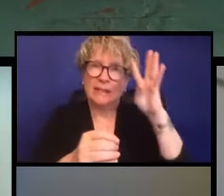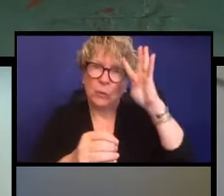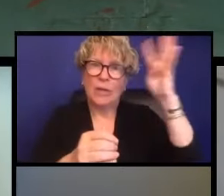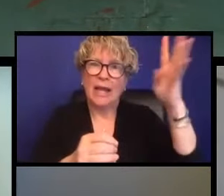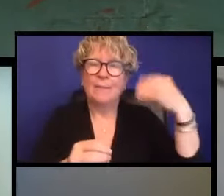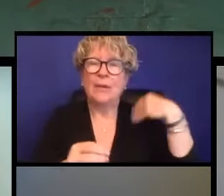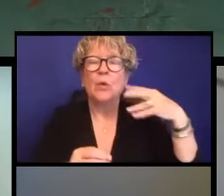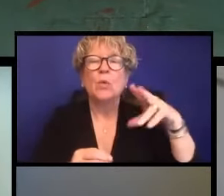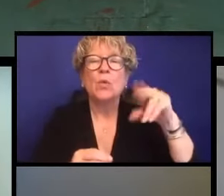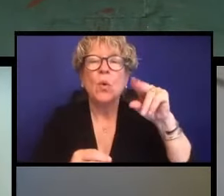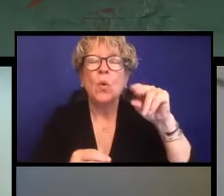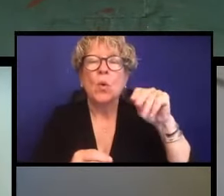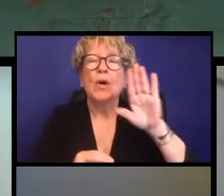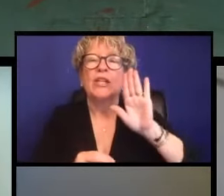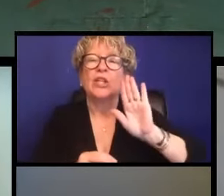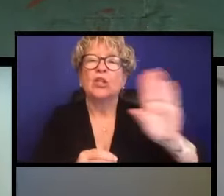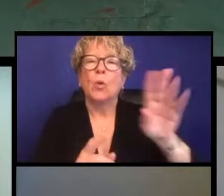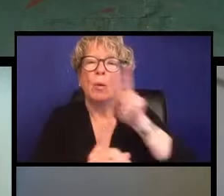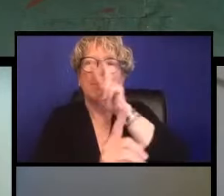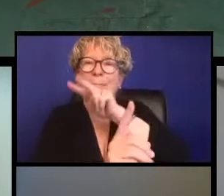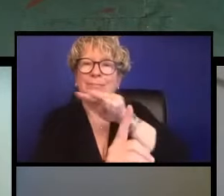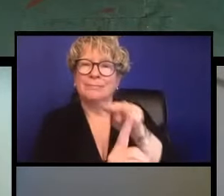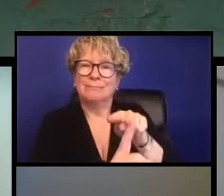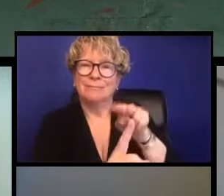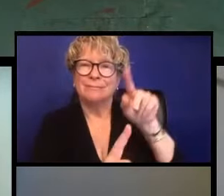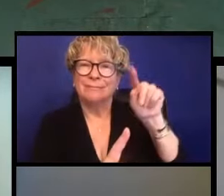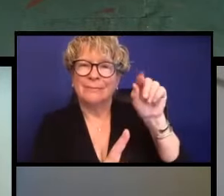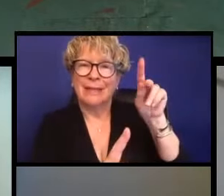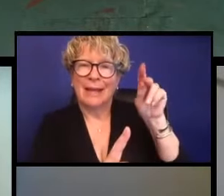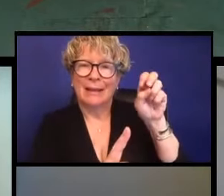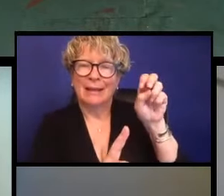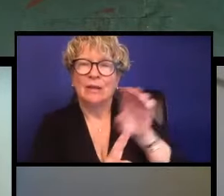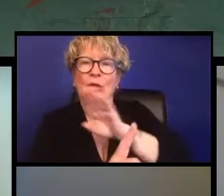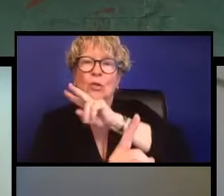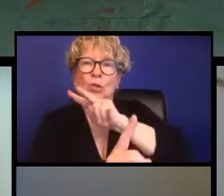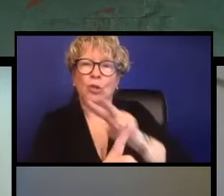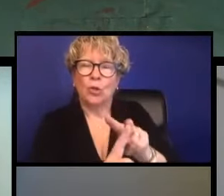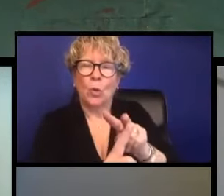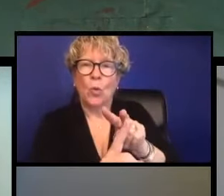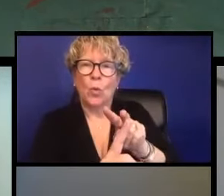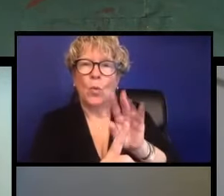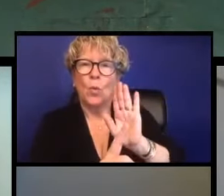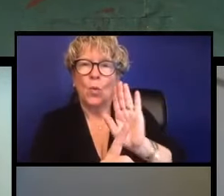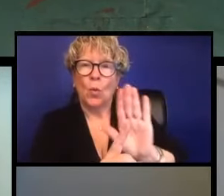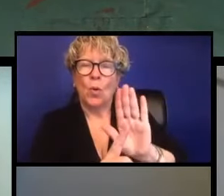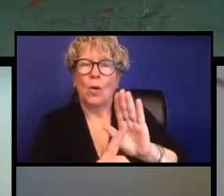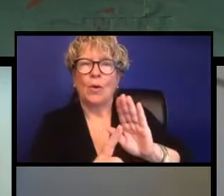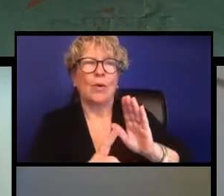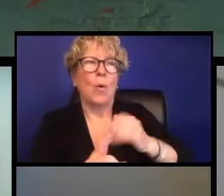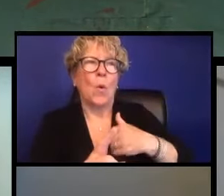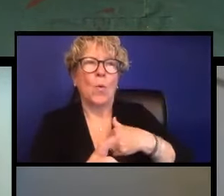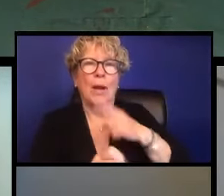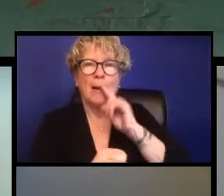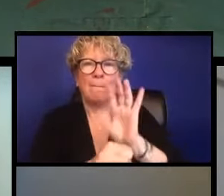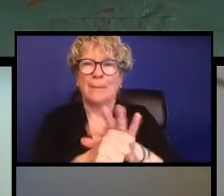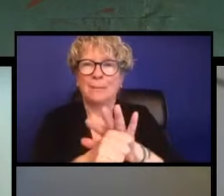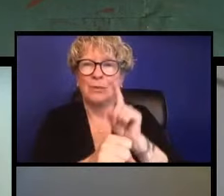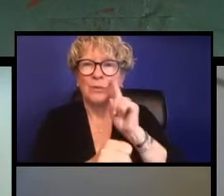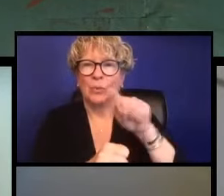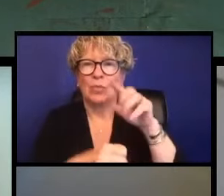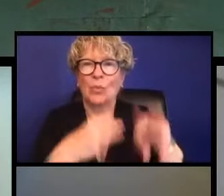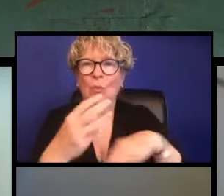own take on things and your own investment in the story and the world, and especially the